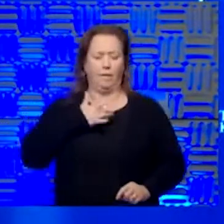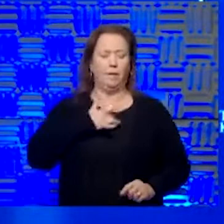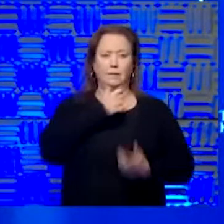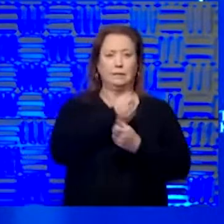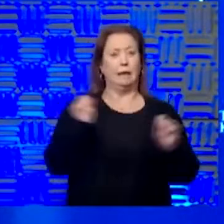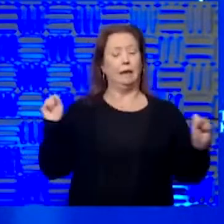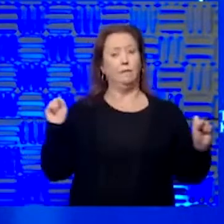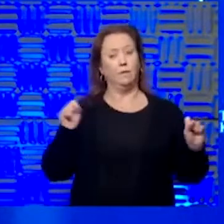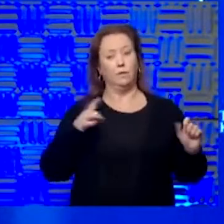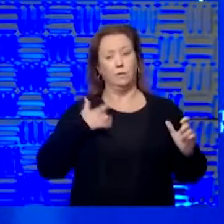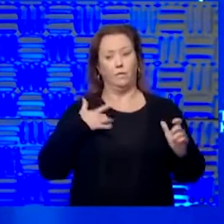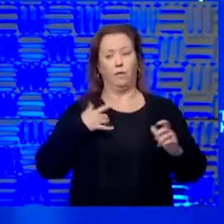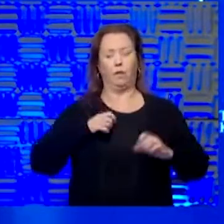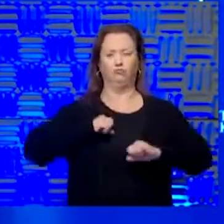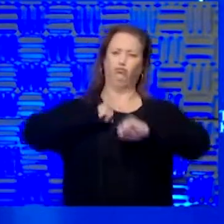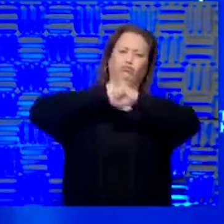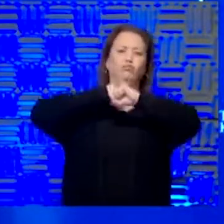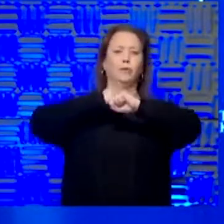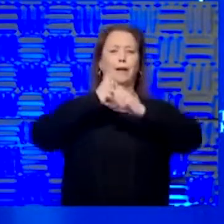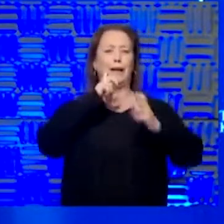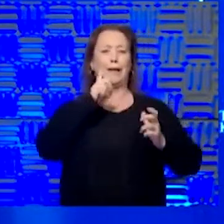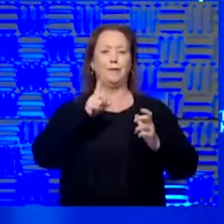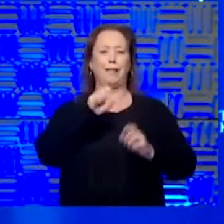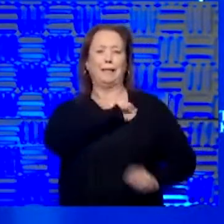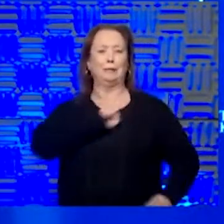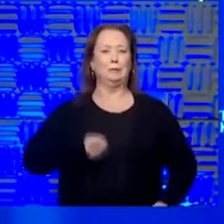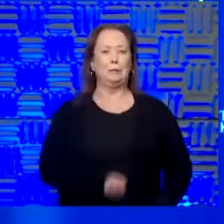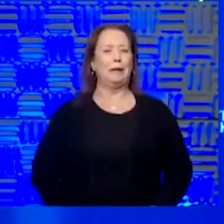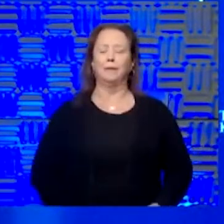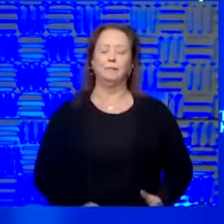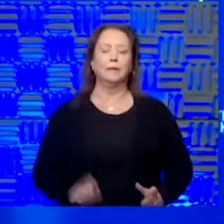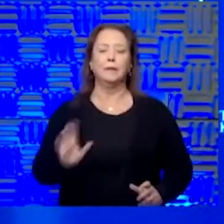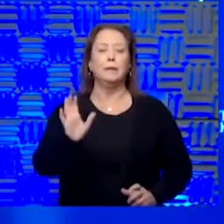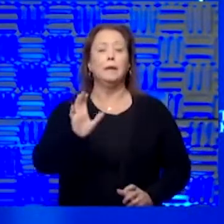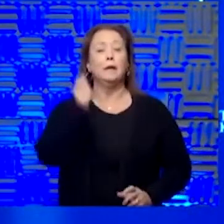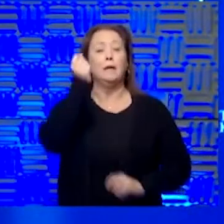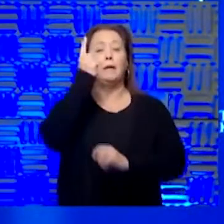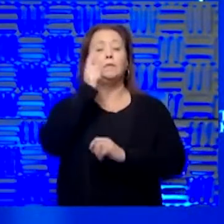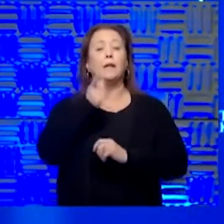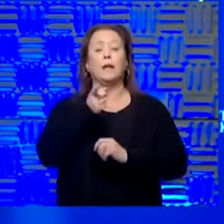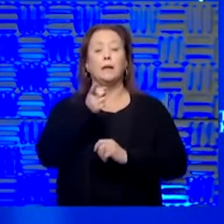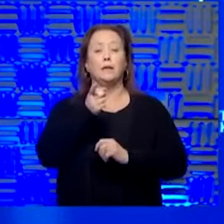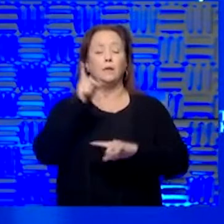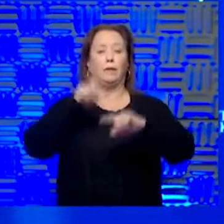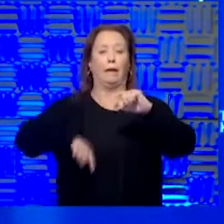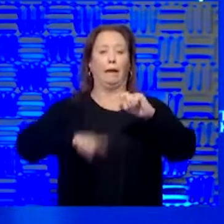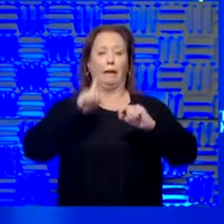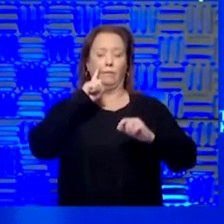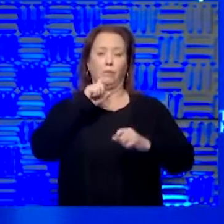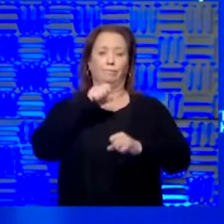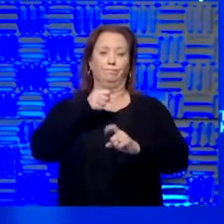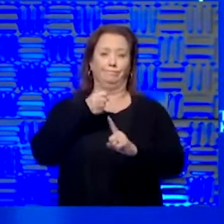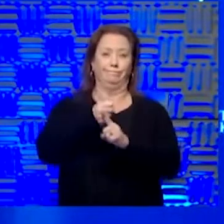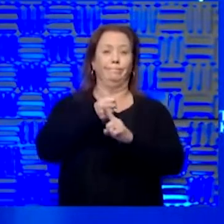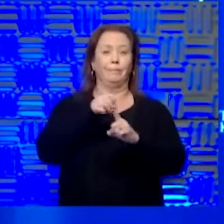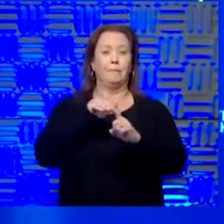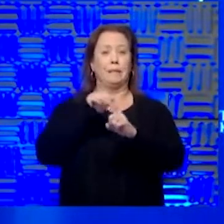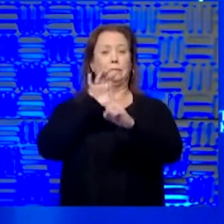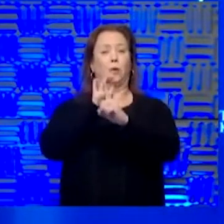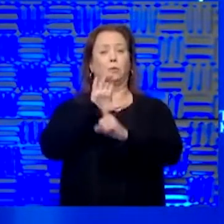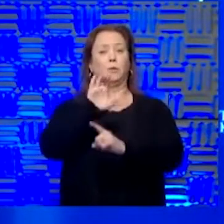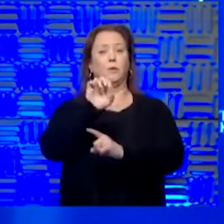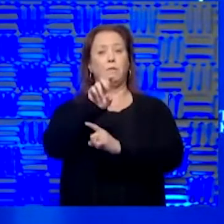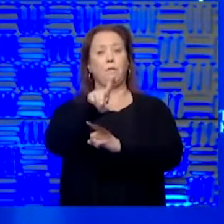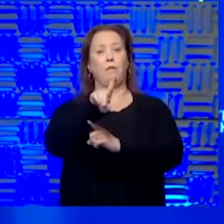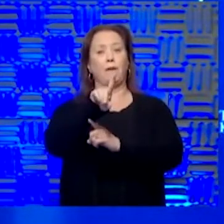you're made of steel and you can leap tall buildings. But the reality is that you're not going to do much leaping if you have COVID-19, and the